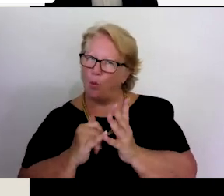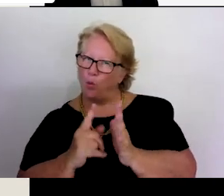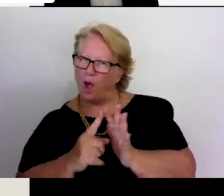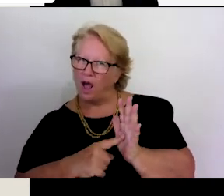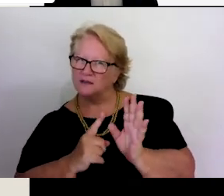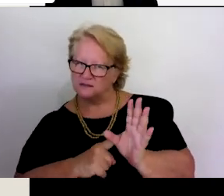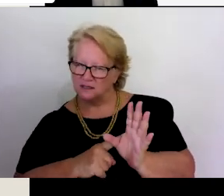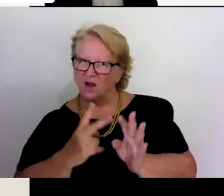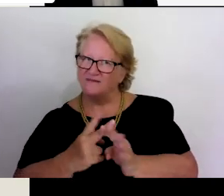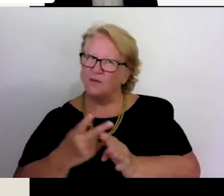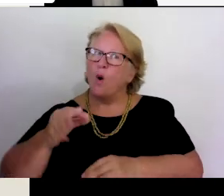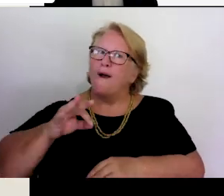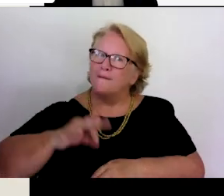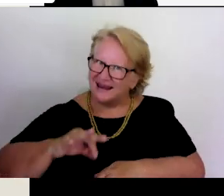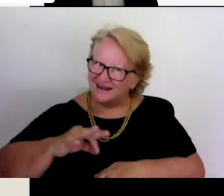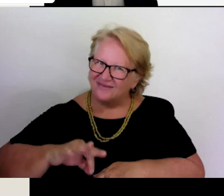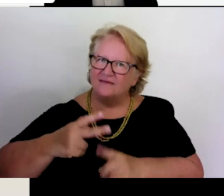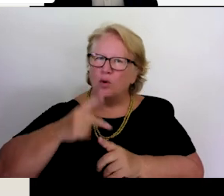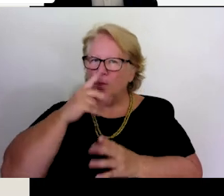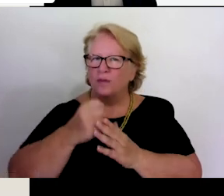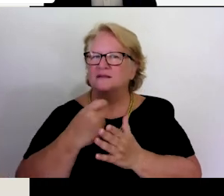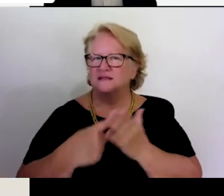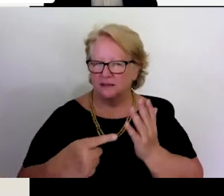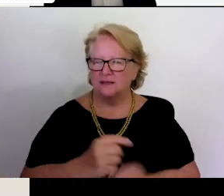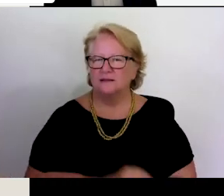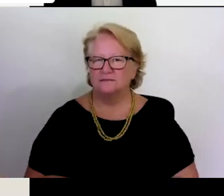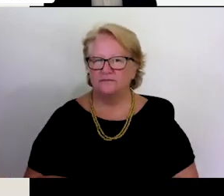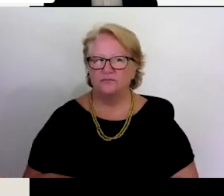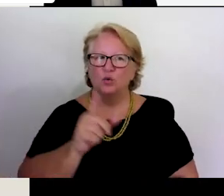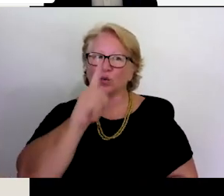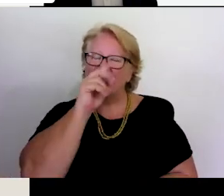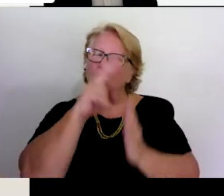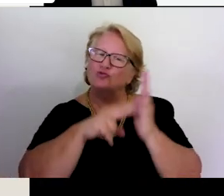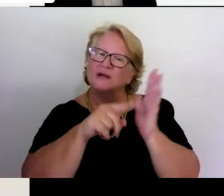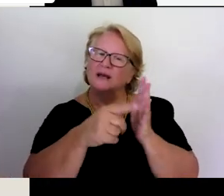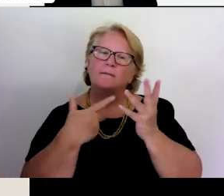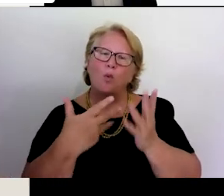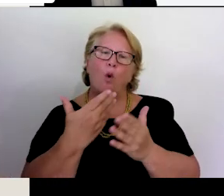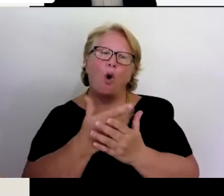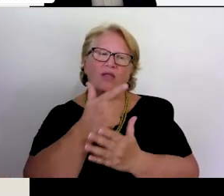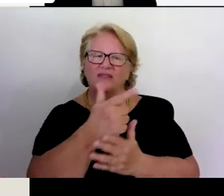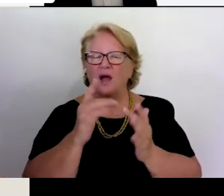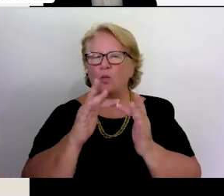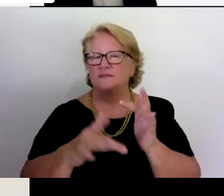disability. You can read more about that on the NDDA website.